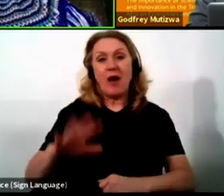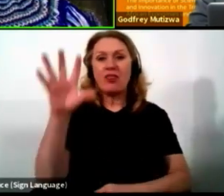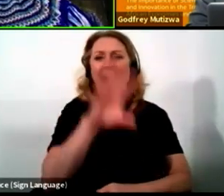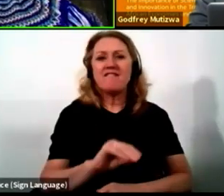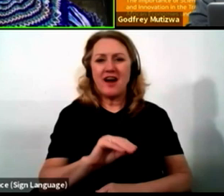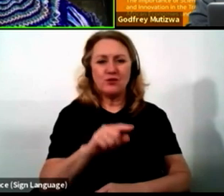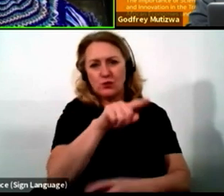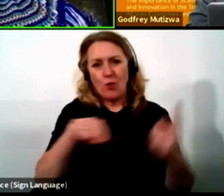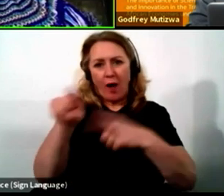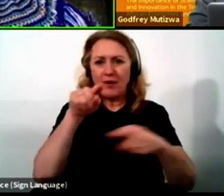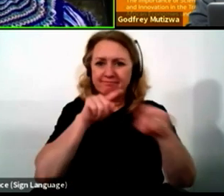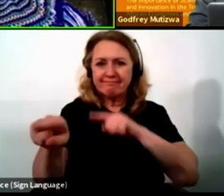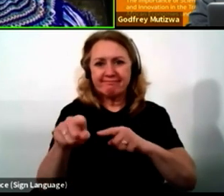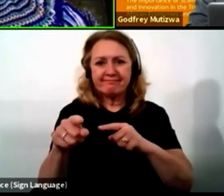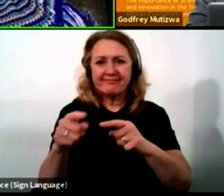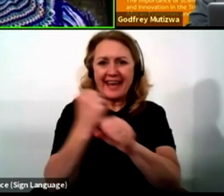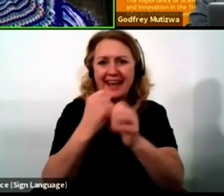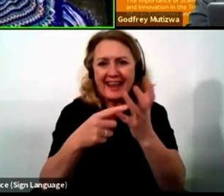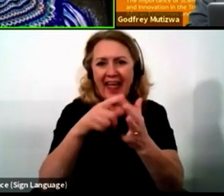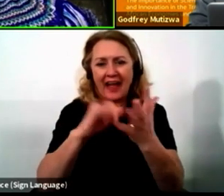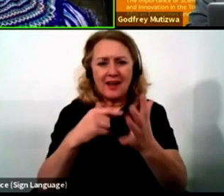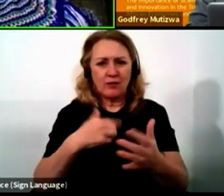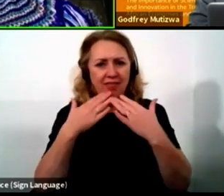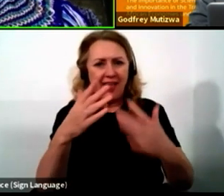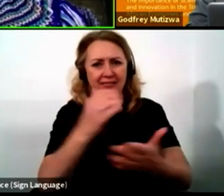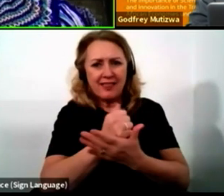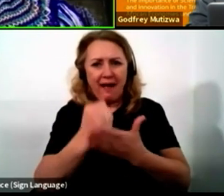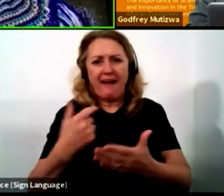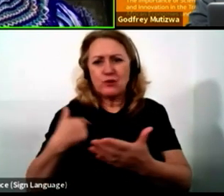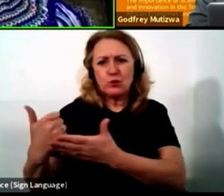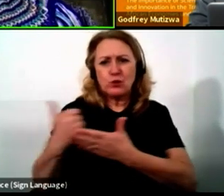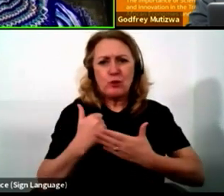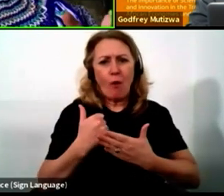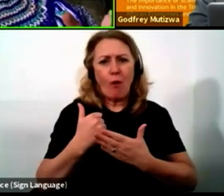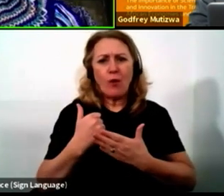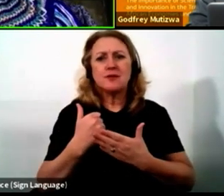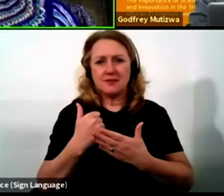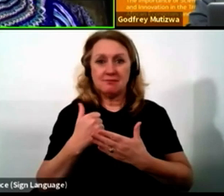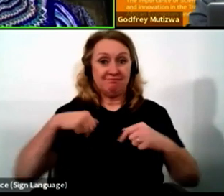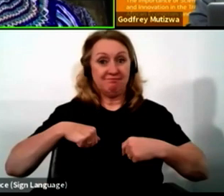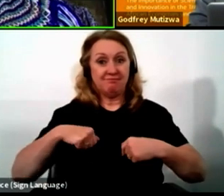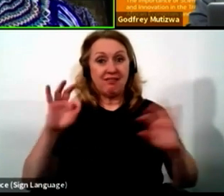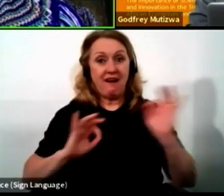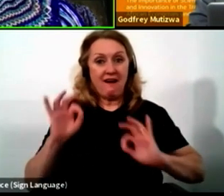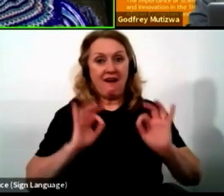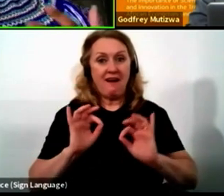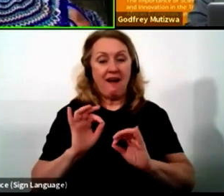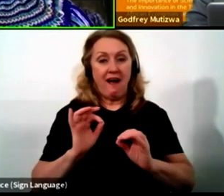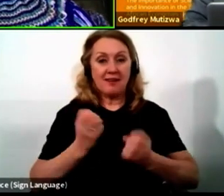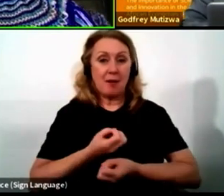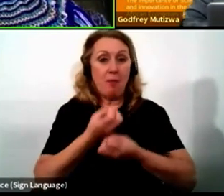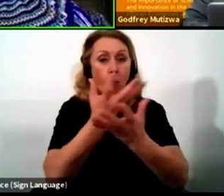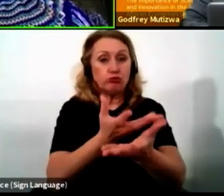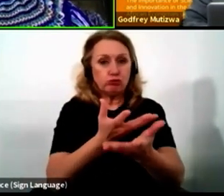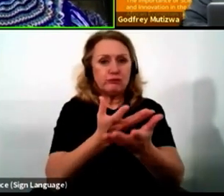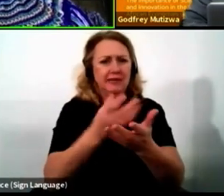of our distinguished guests. I'd like to thank AfriximBank for continuing to support this, to support the arts, particularly poetry,